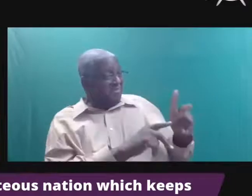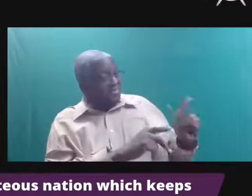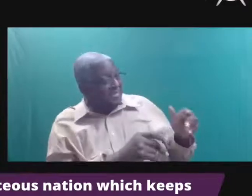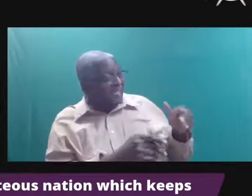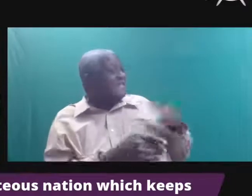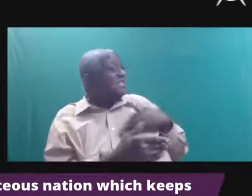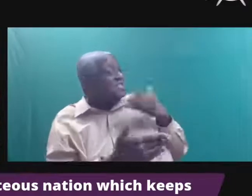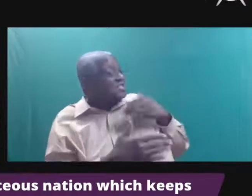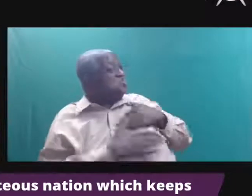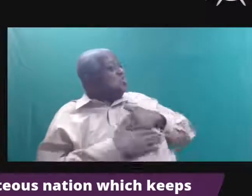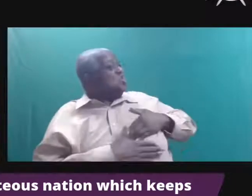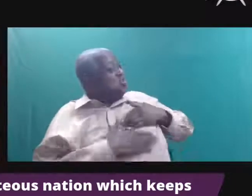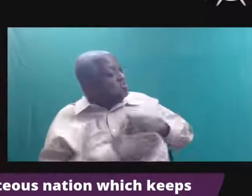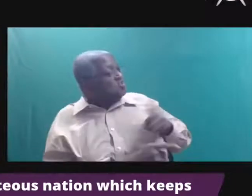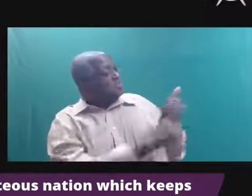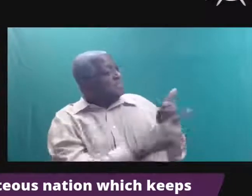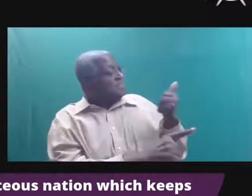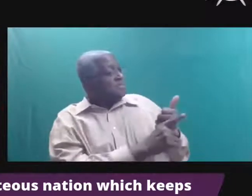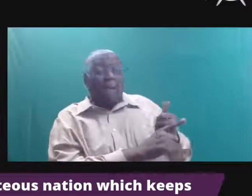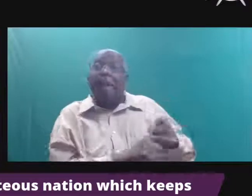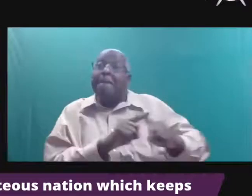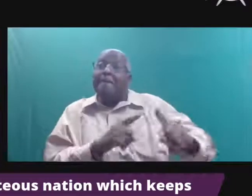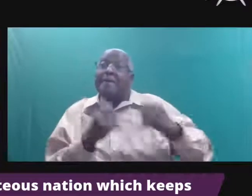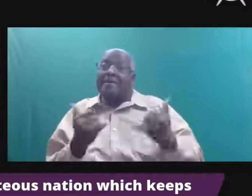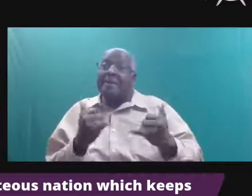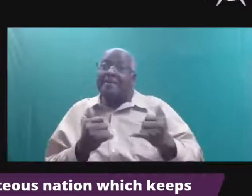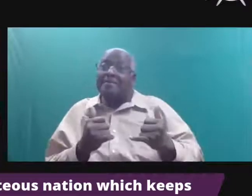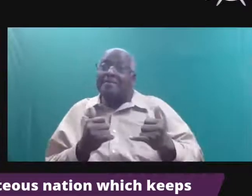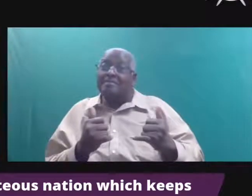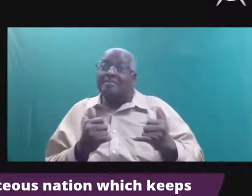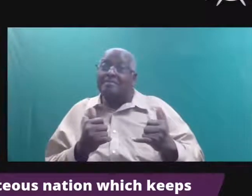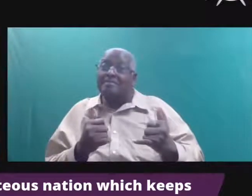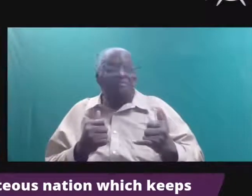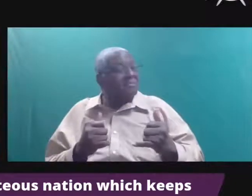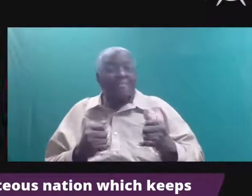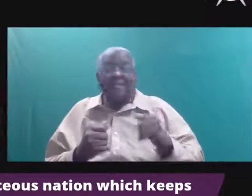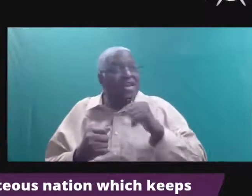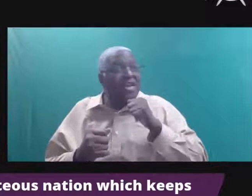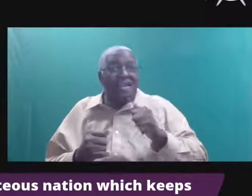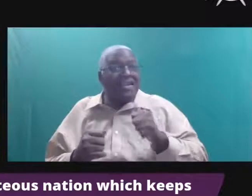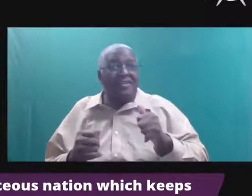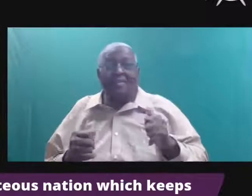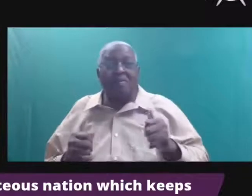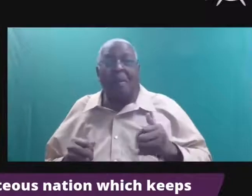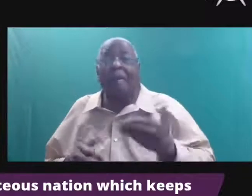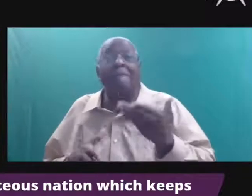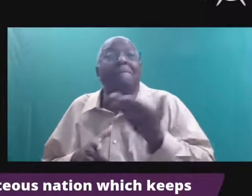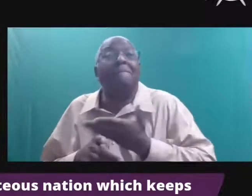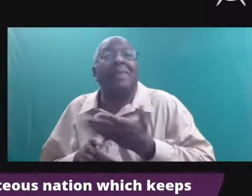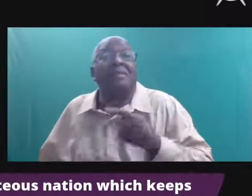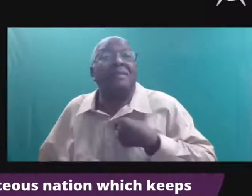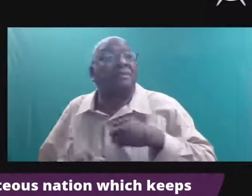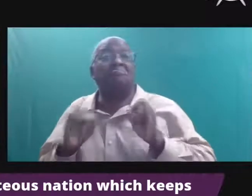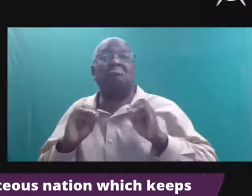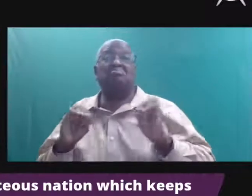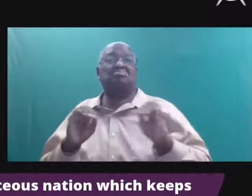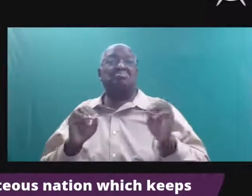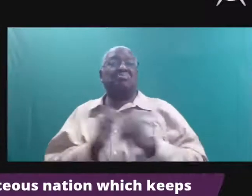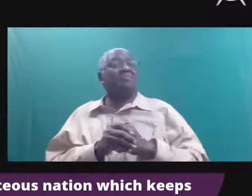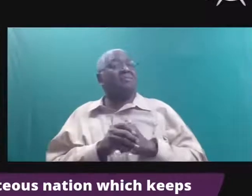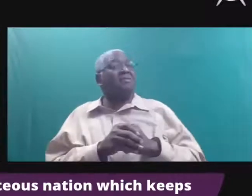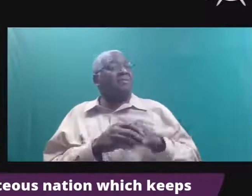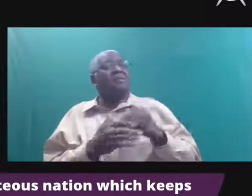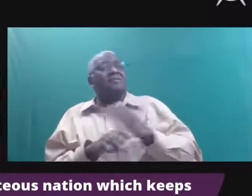right? But now what used to bother me doesn't bother me no more. The song says, let them in. Oh man, let them